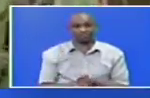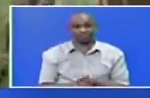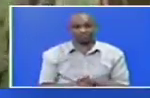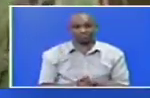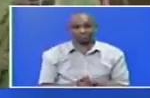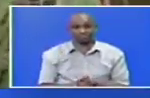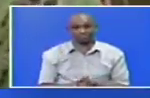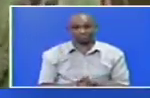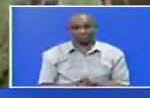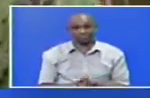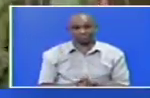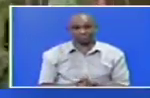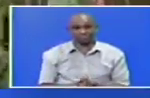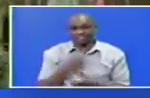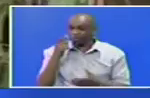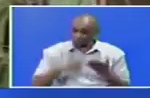Baba.